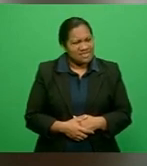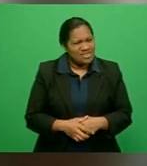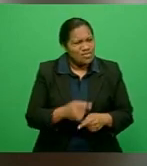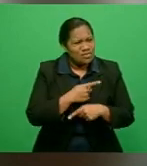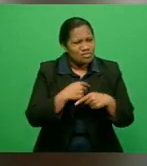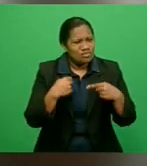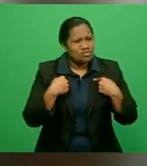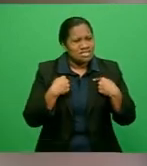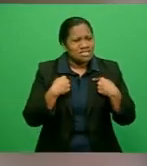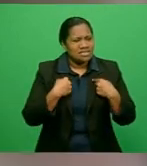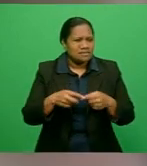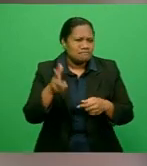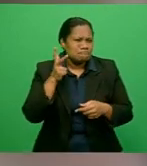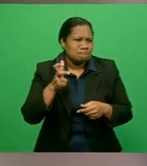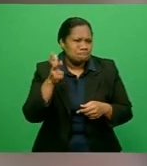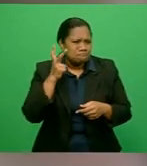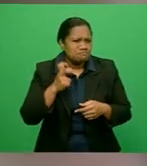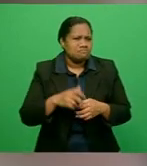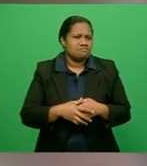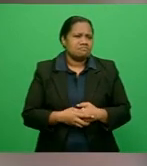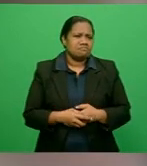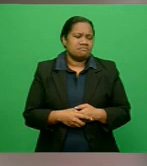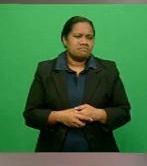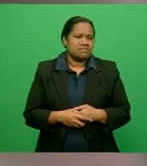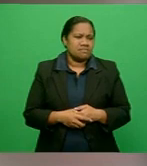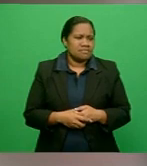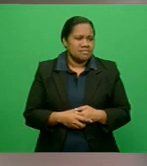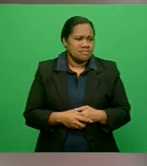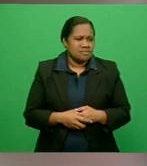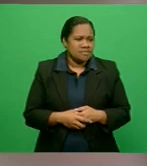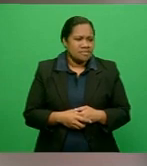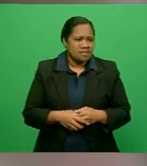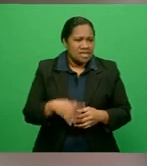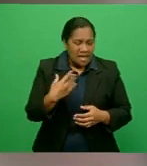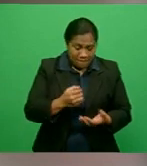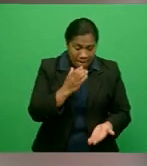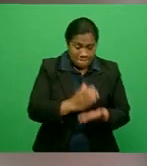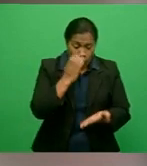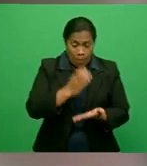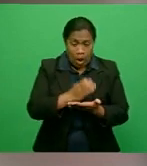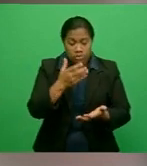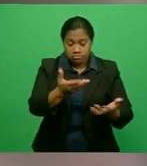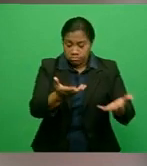just here to bottle it for our people.